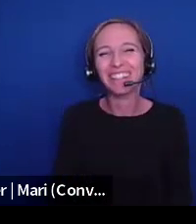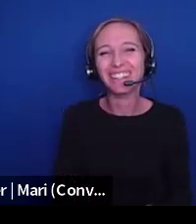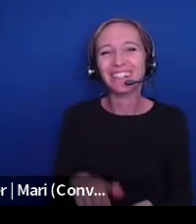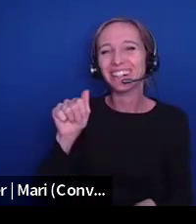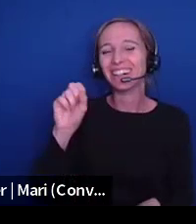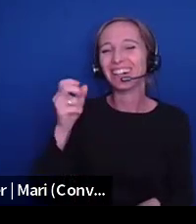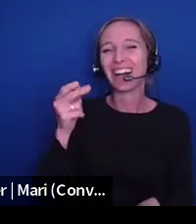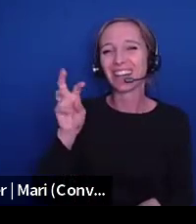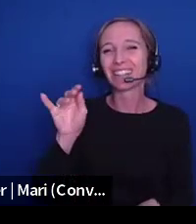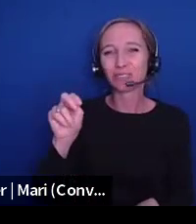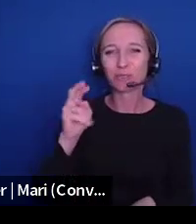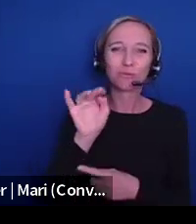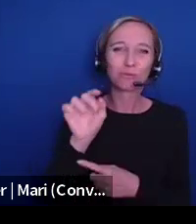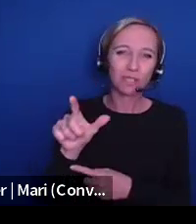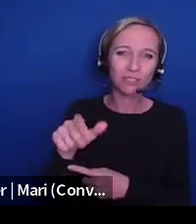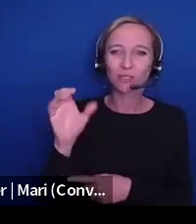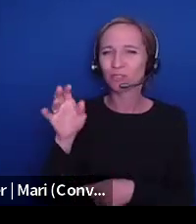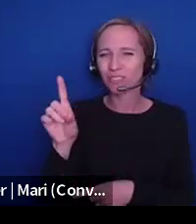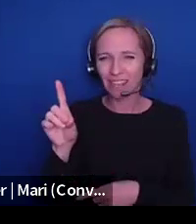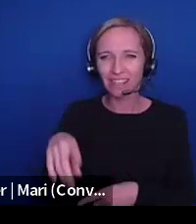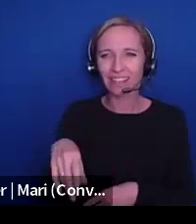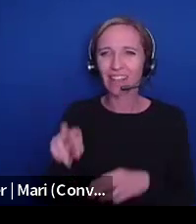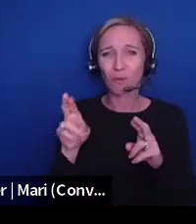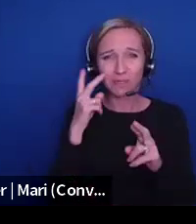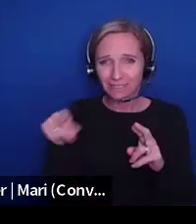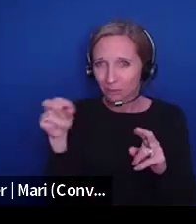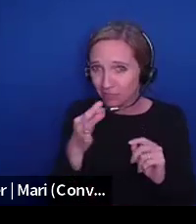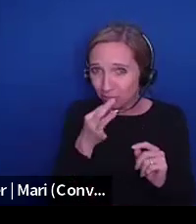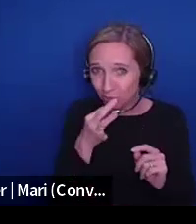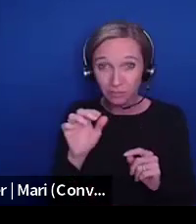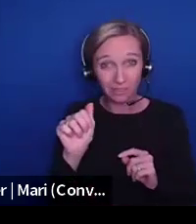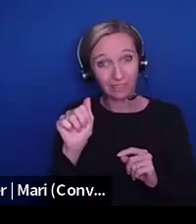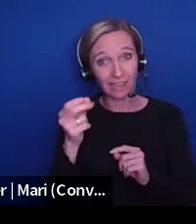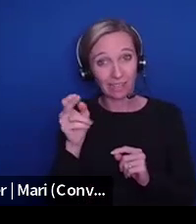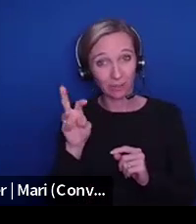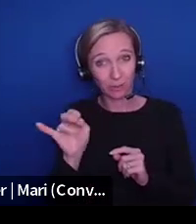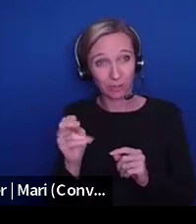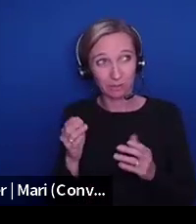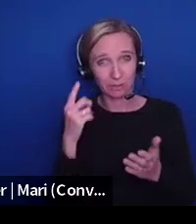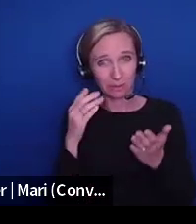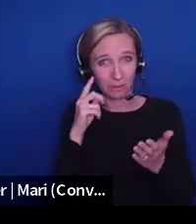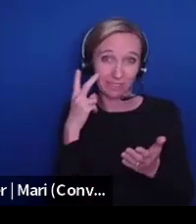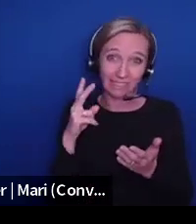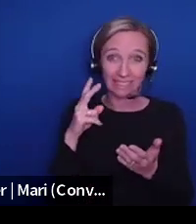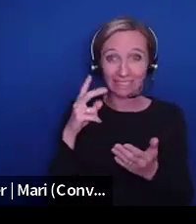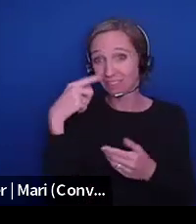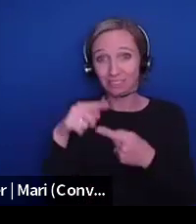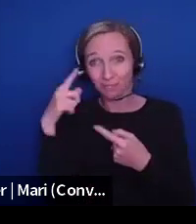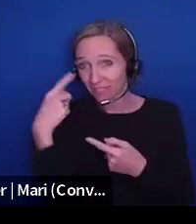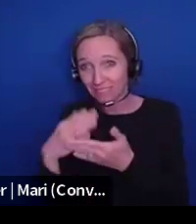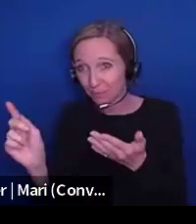Ashwin, Rachel, Chad, I hope to see you. I hope to see you soon. Ashwin, maybe I'll see you face to face